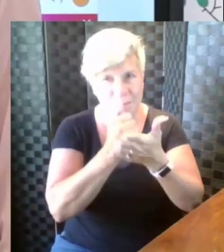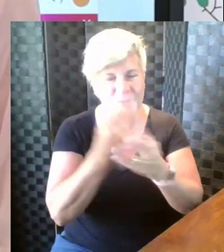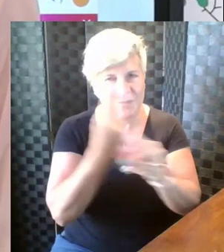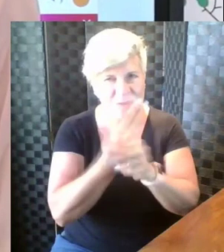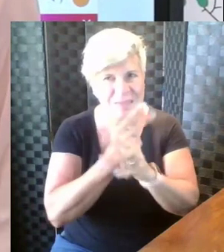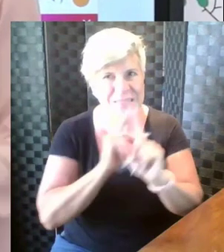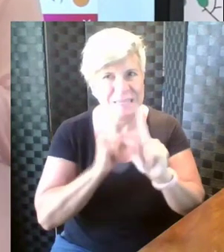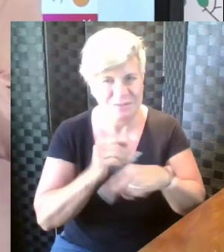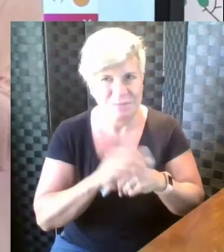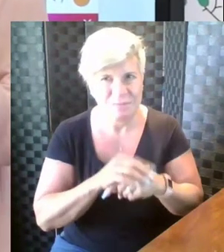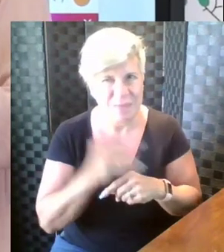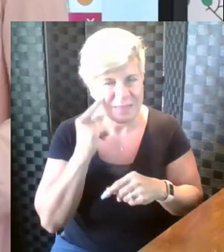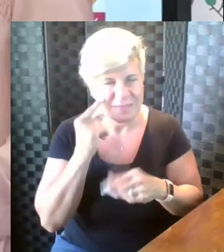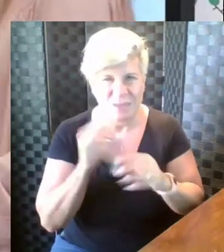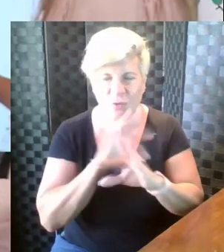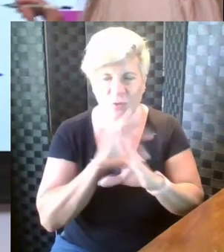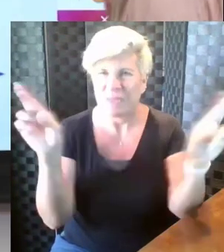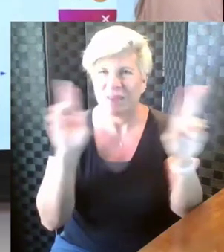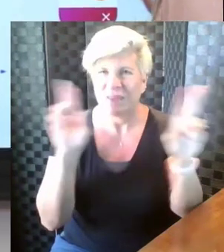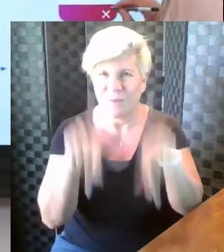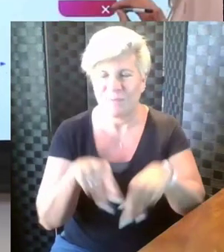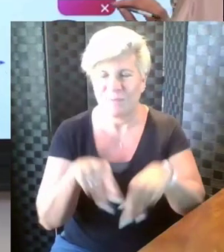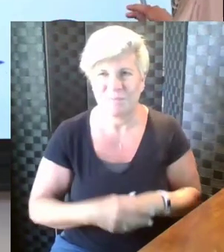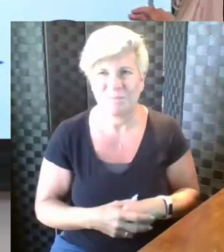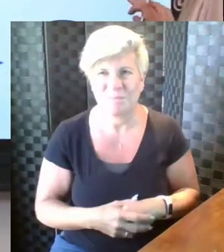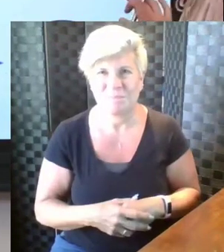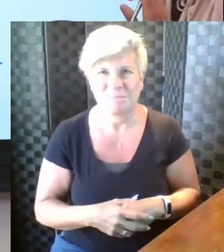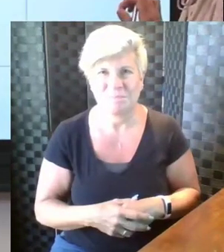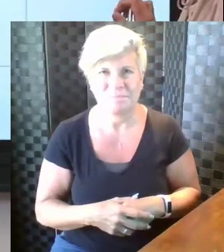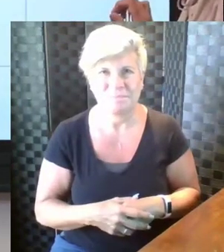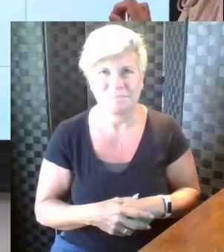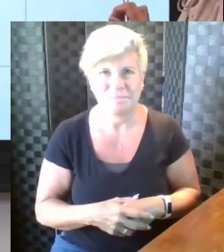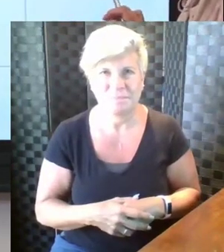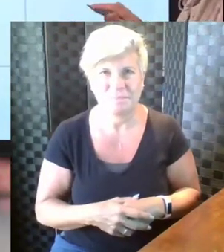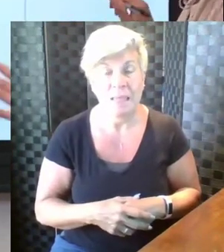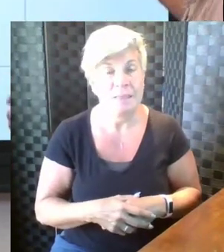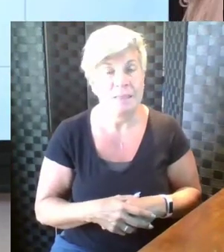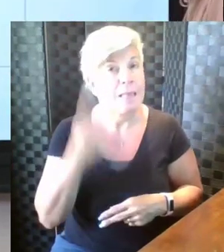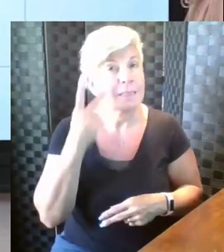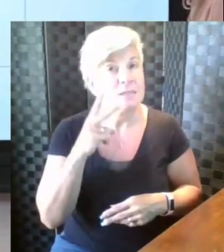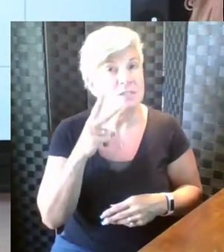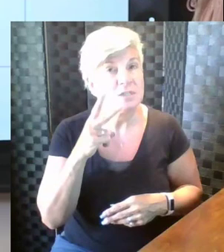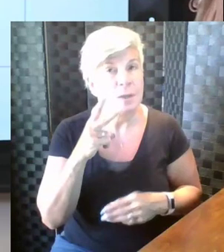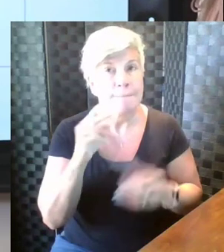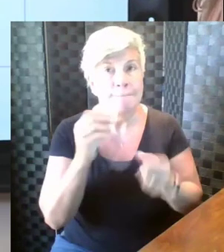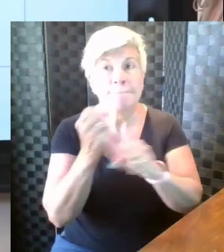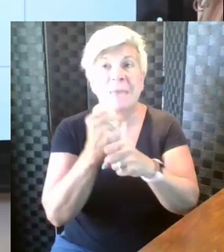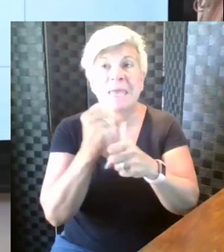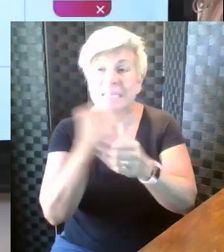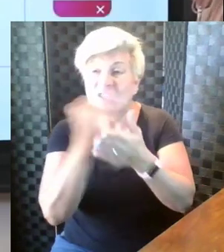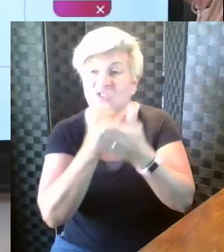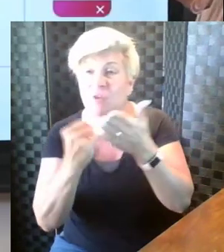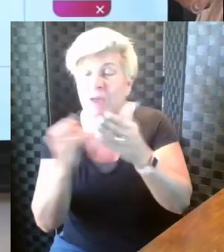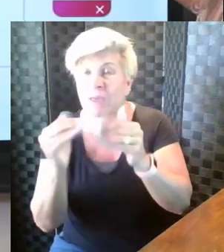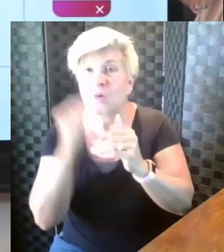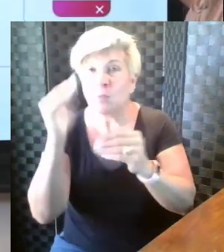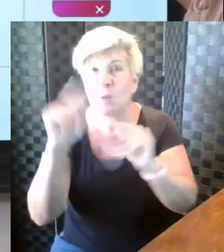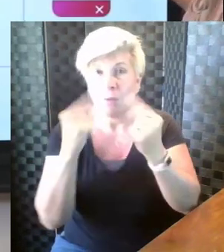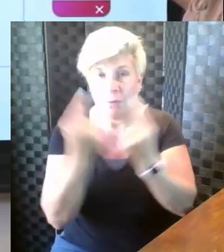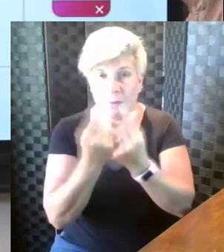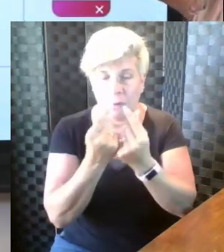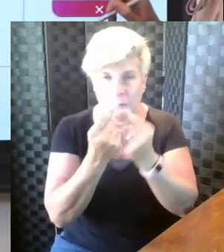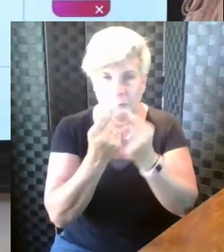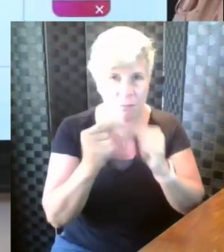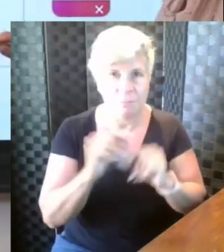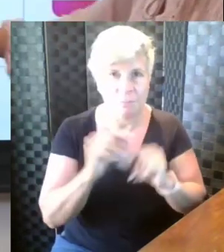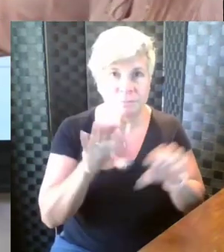you with those. All right? But I think you're all set. Now, let's look at building a greater group. We did this in our first